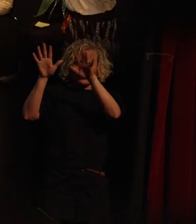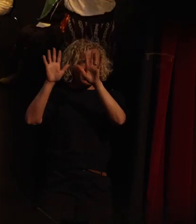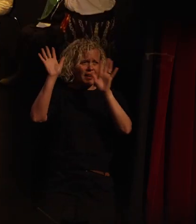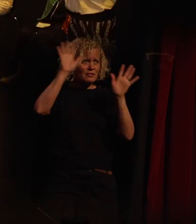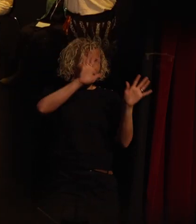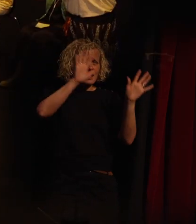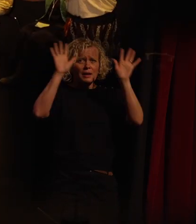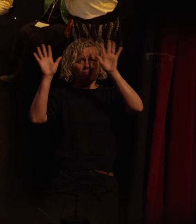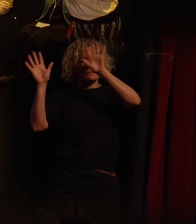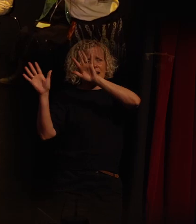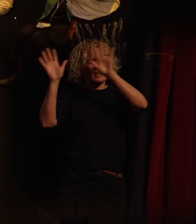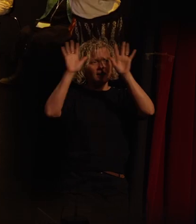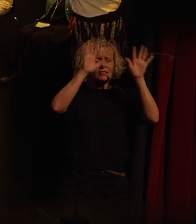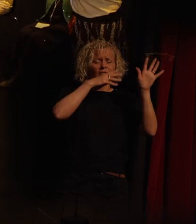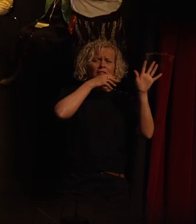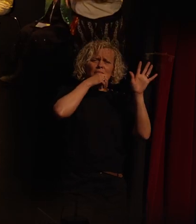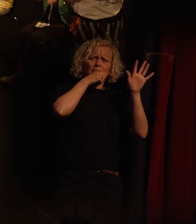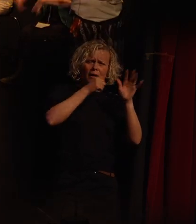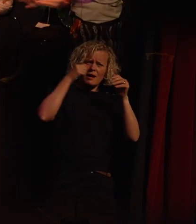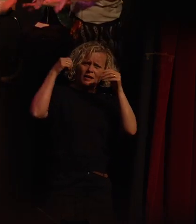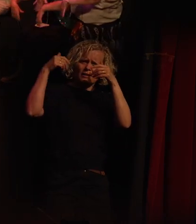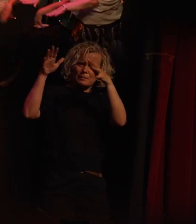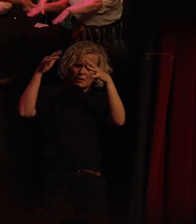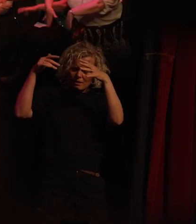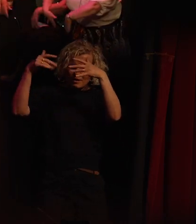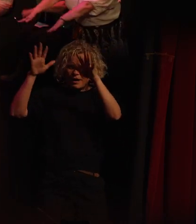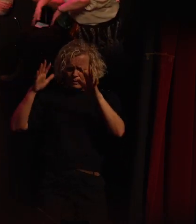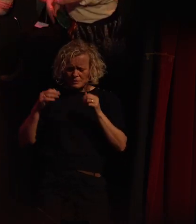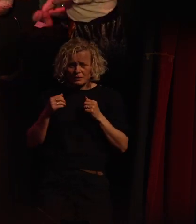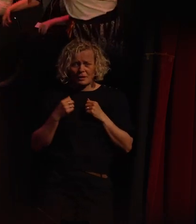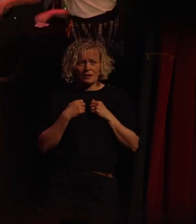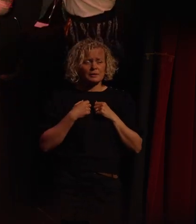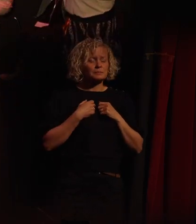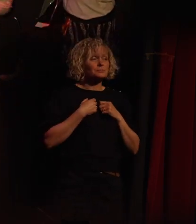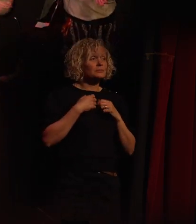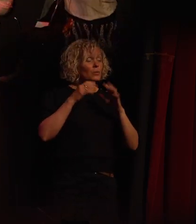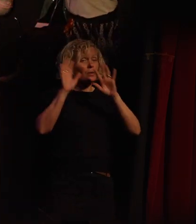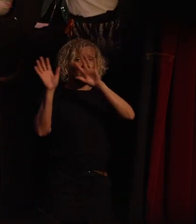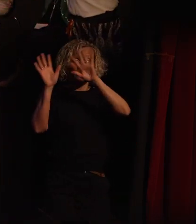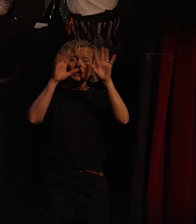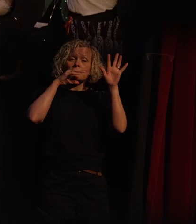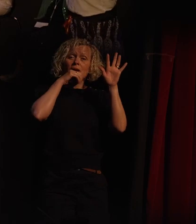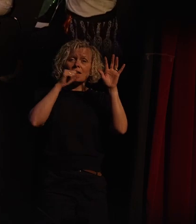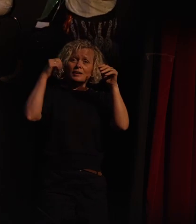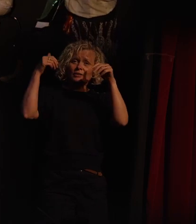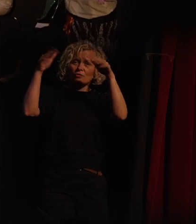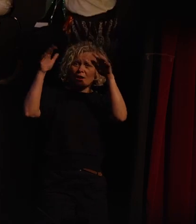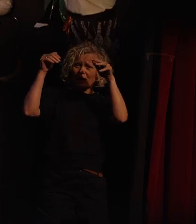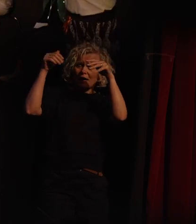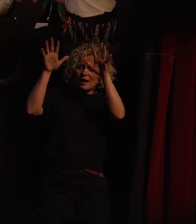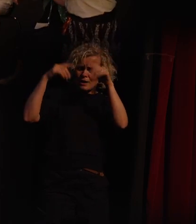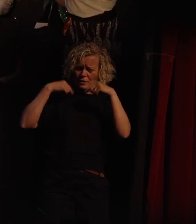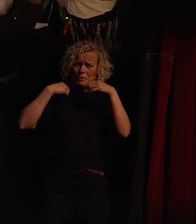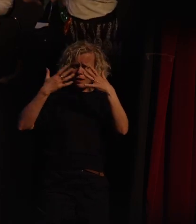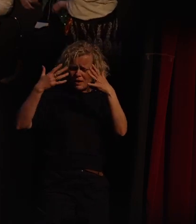gonna wave that man right out of my arms. I'm gonna wave that man